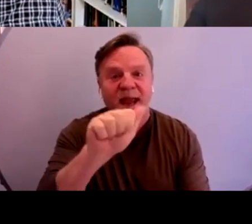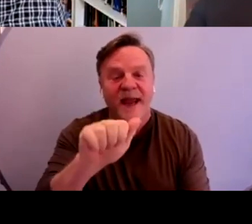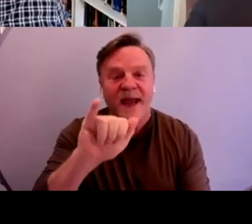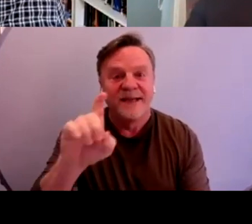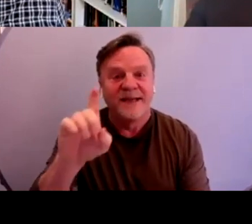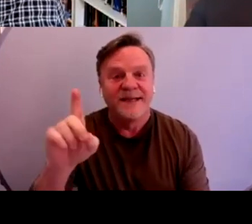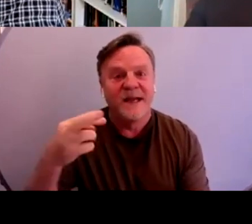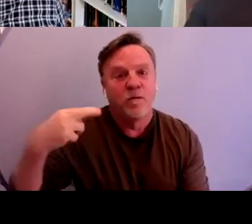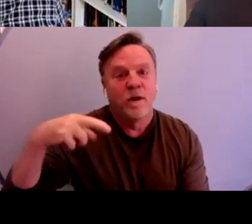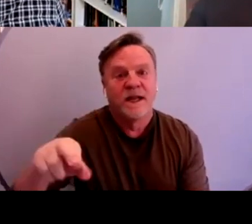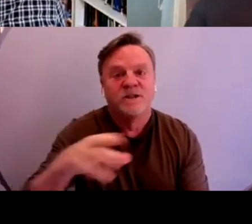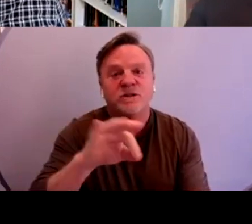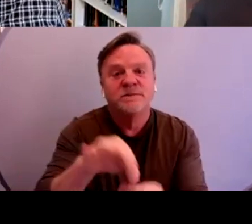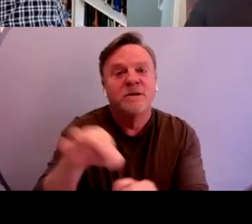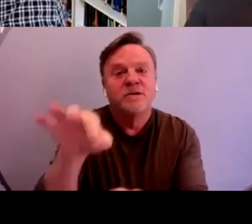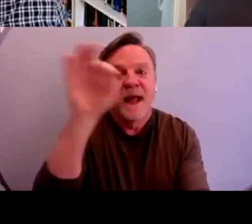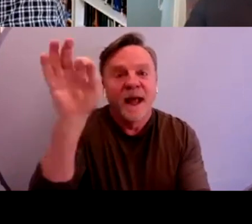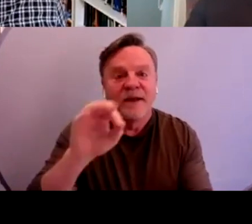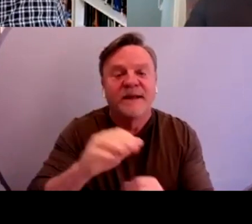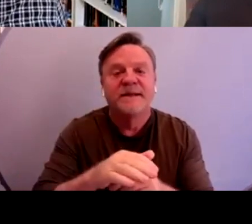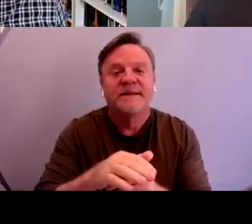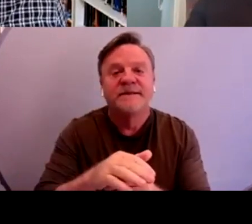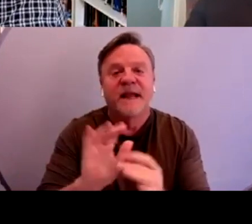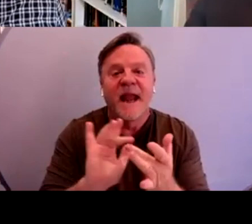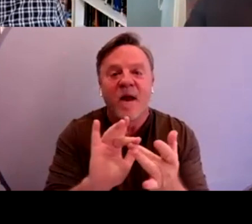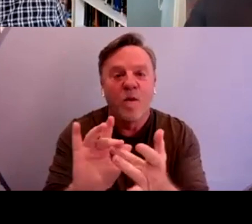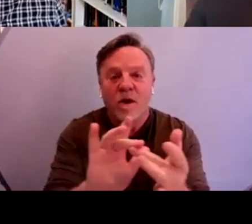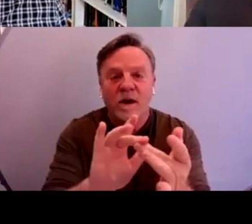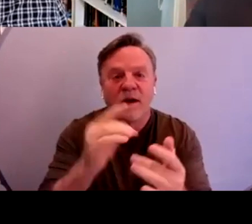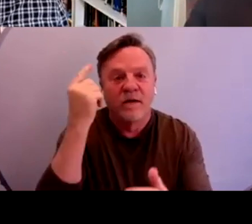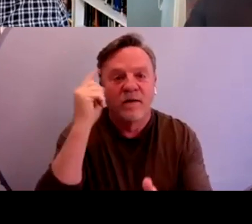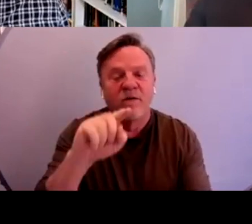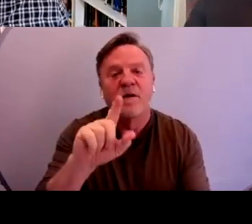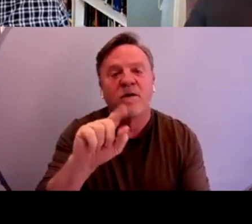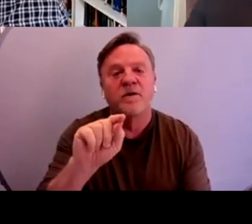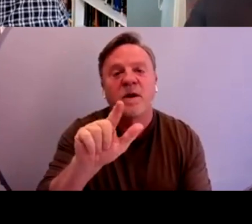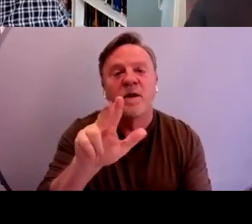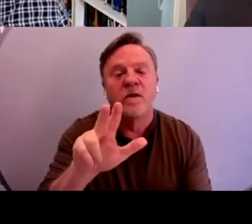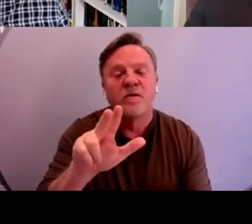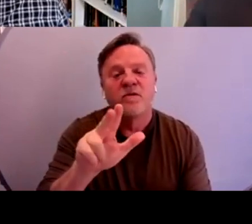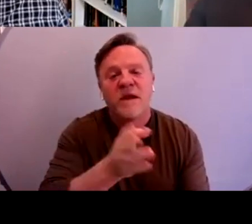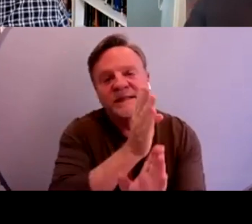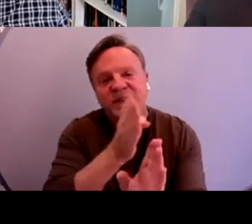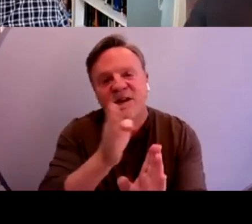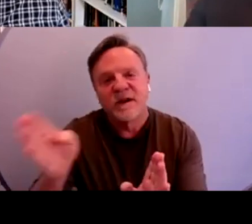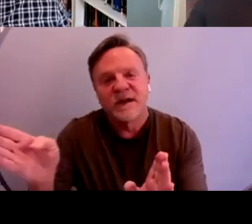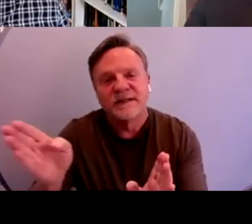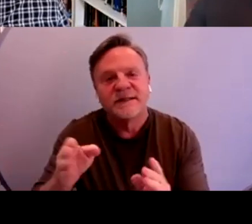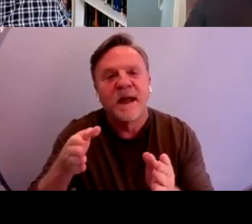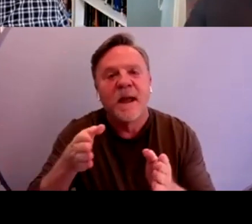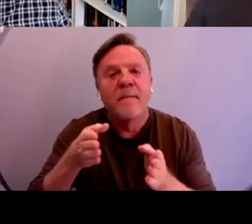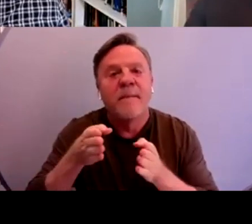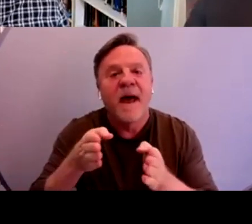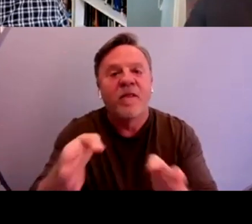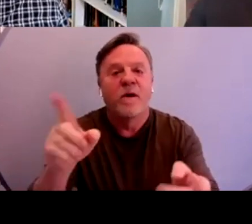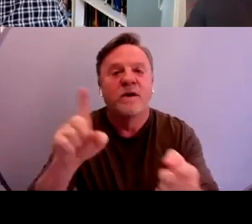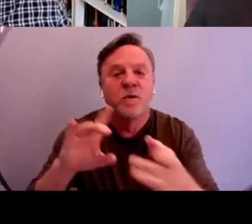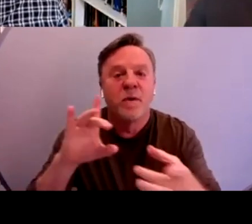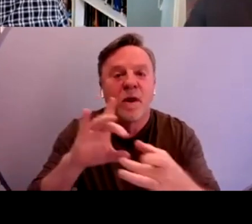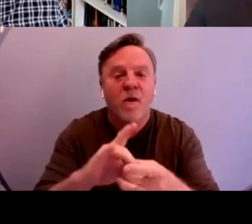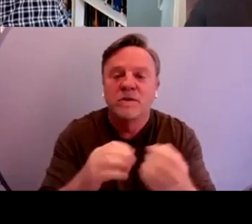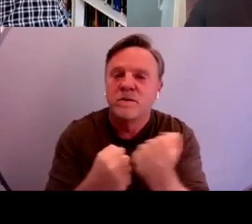and Spirituality Interest Network for the 2023 series, Pathways to Belonging, supporting